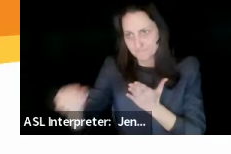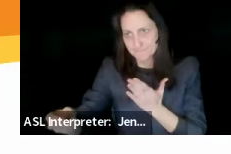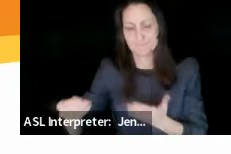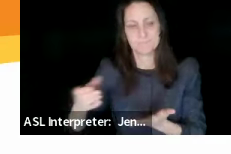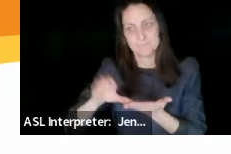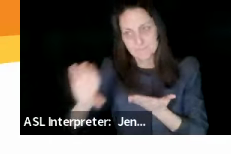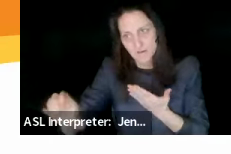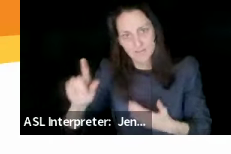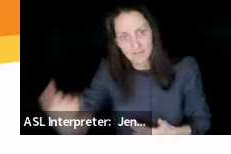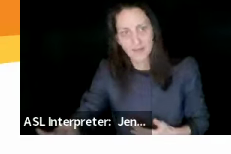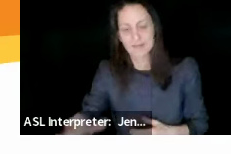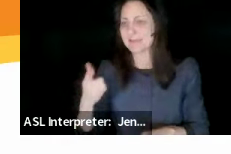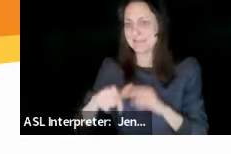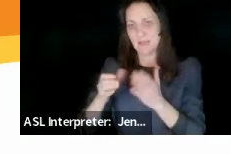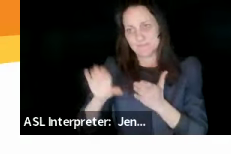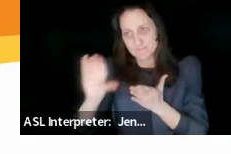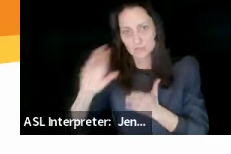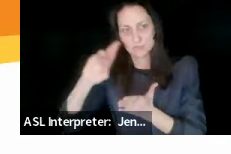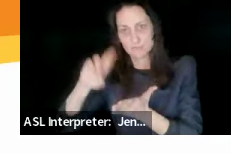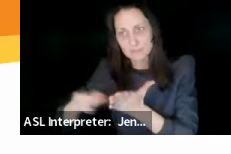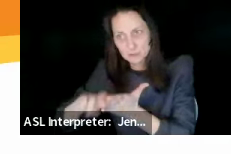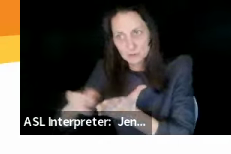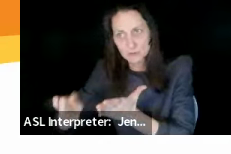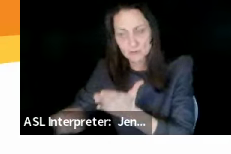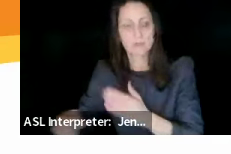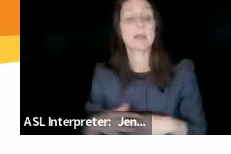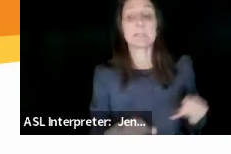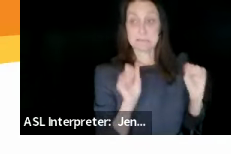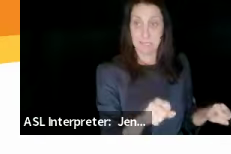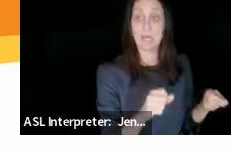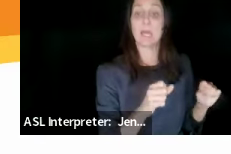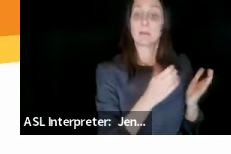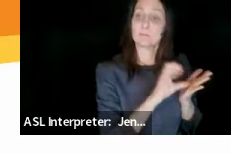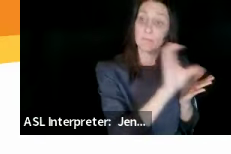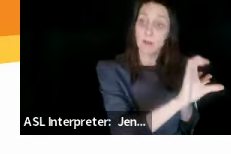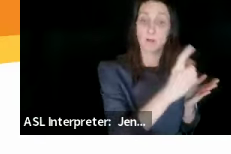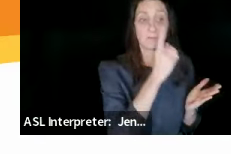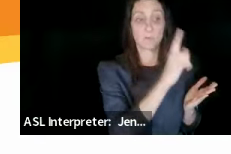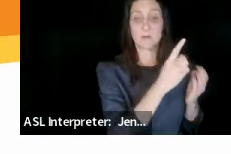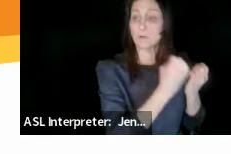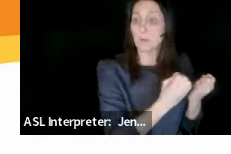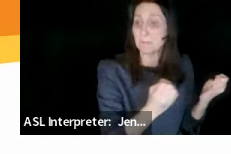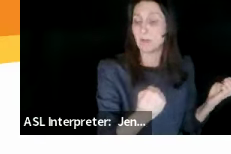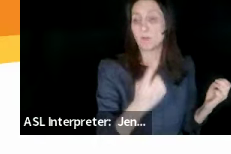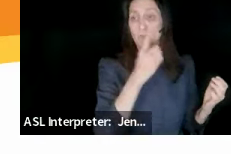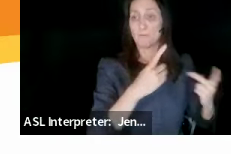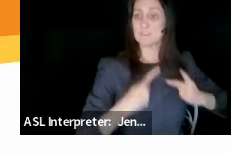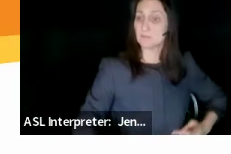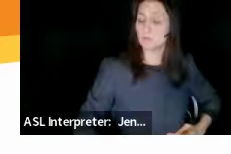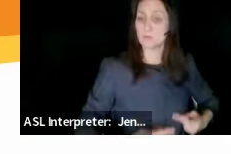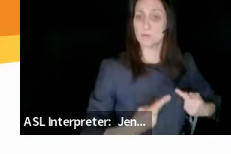with paralysis to participate in exercise opportunity, that is allowable. Programs that use physical